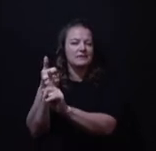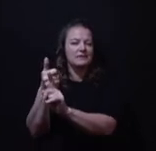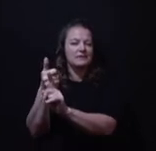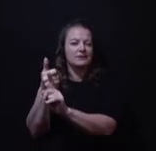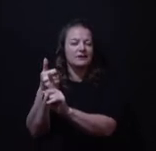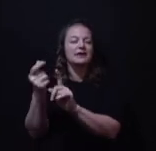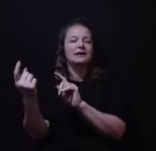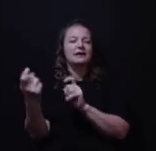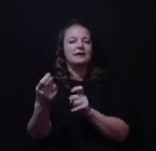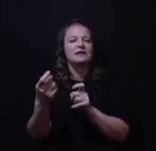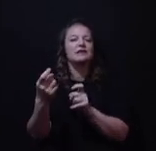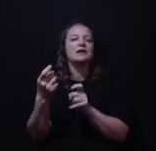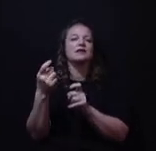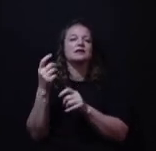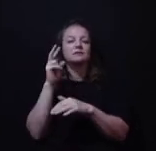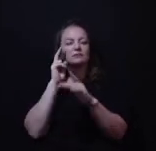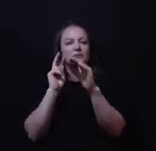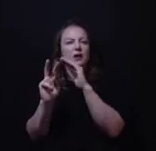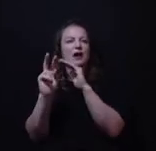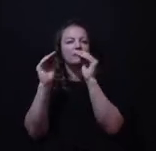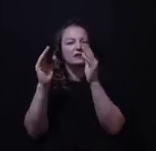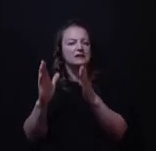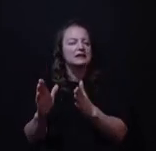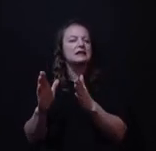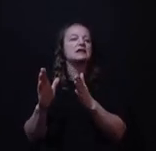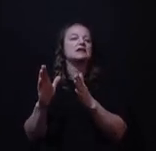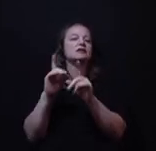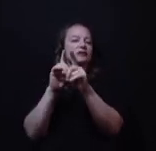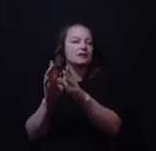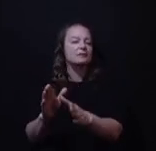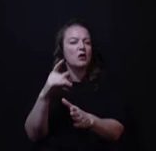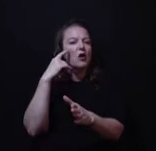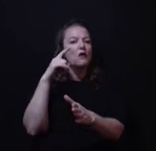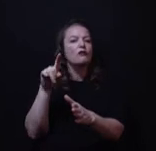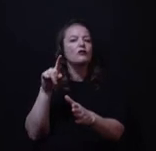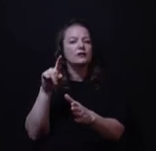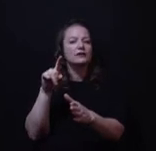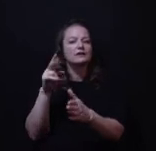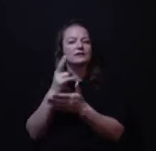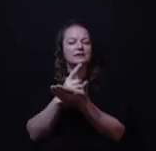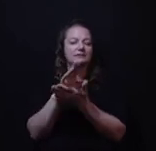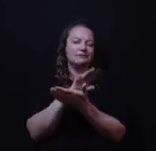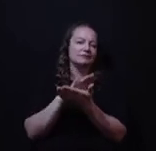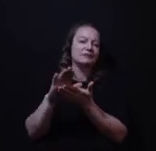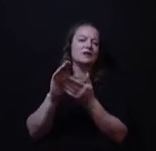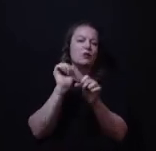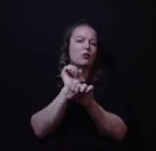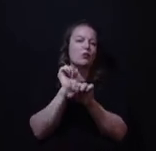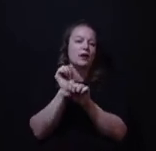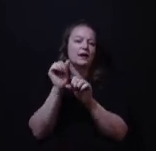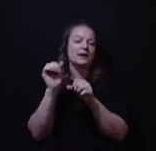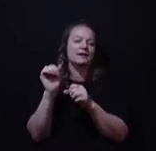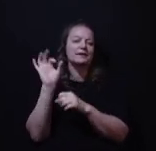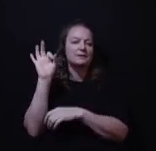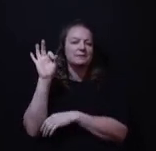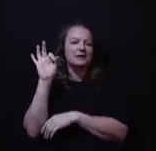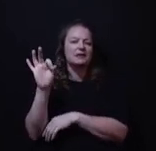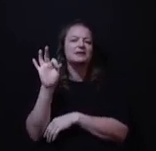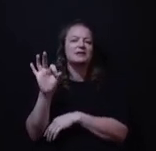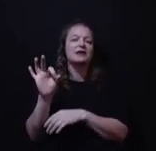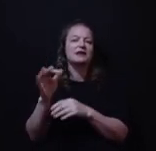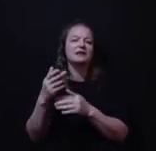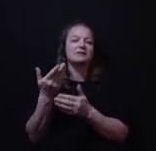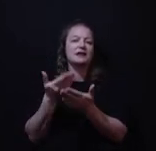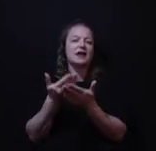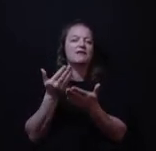apostles, prophets, evangelists, some pastors and teachers, for the equipping of the saints, for the work of the ministry, for the edifying of the body of Christ. Now